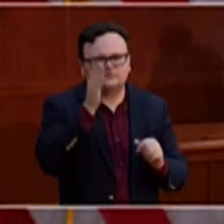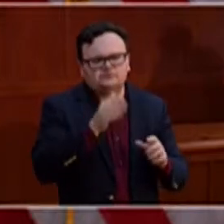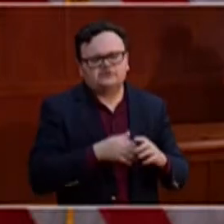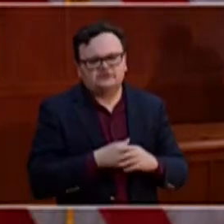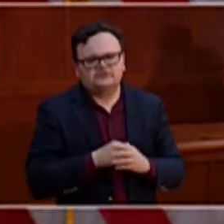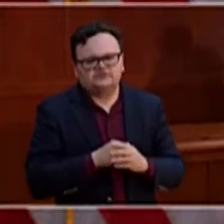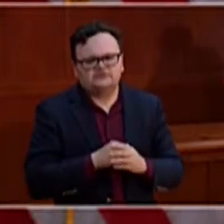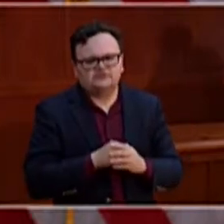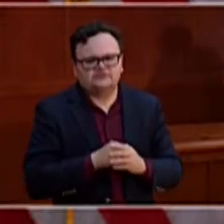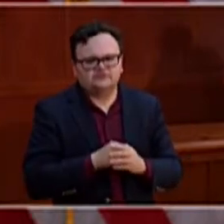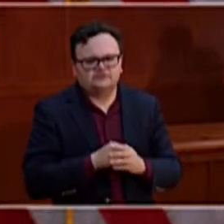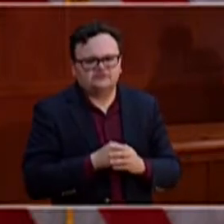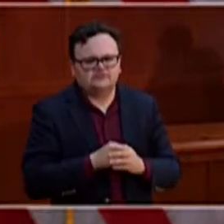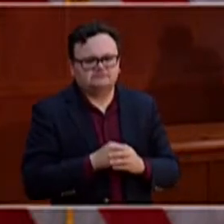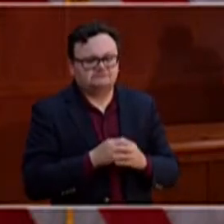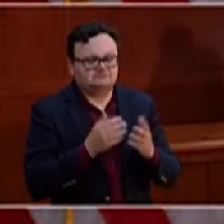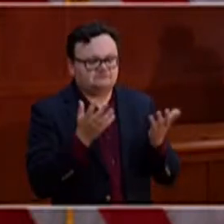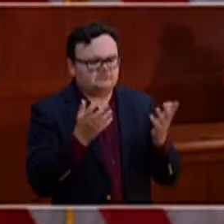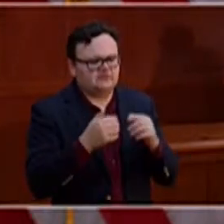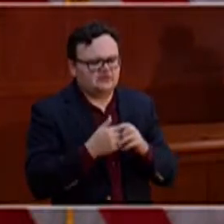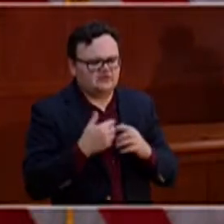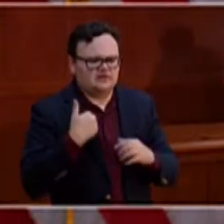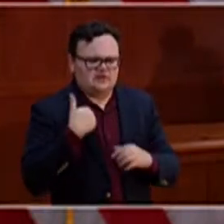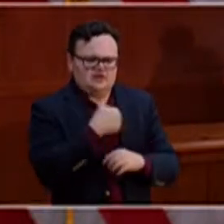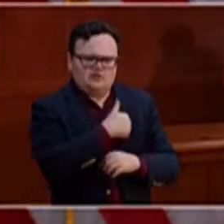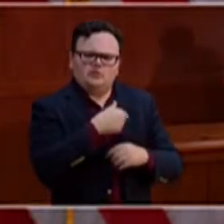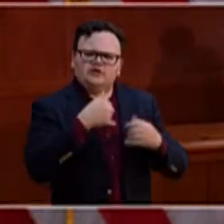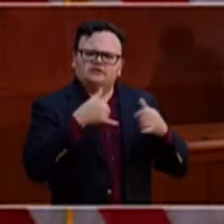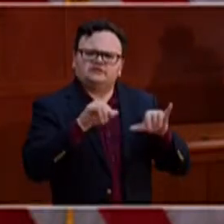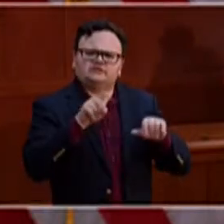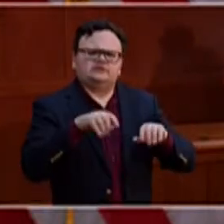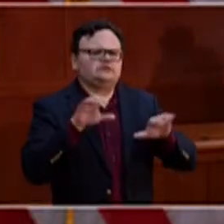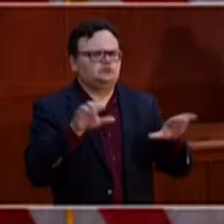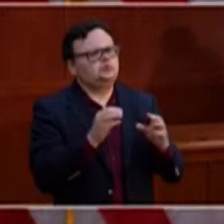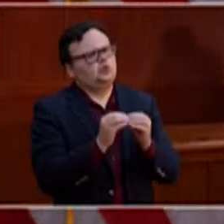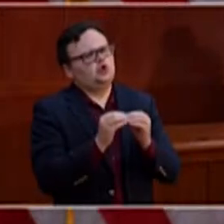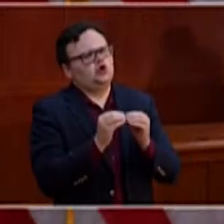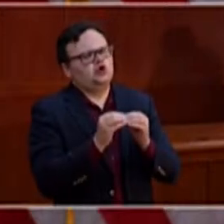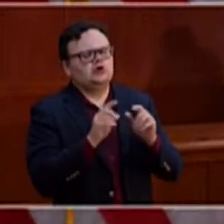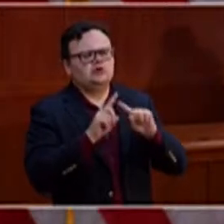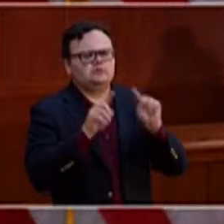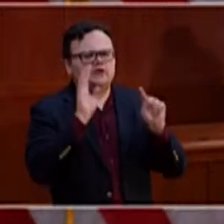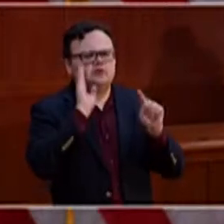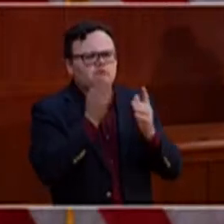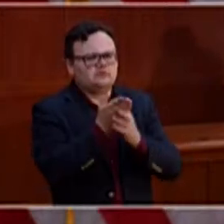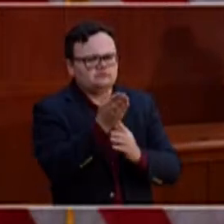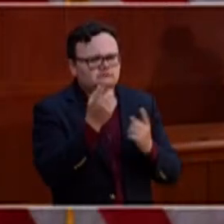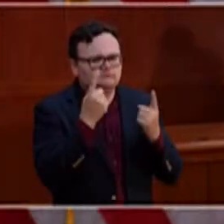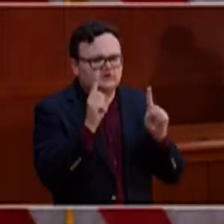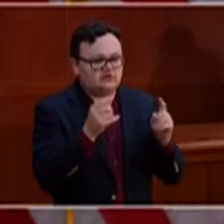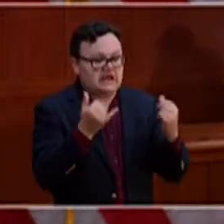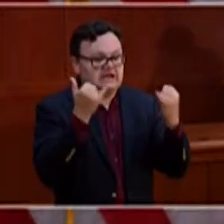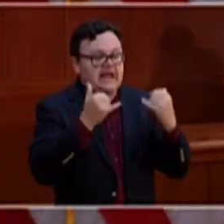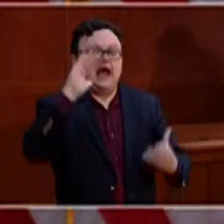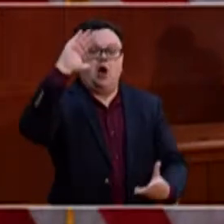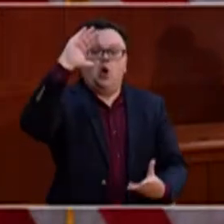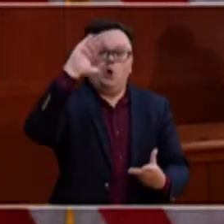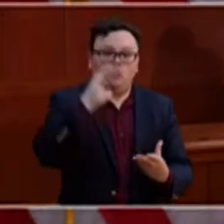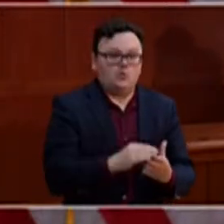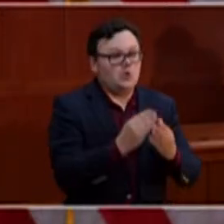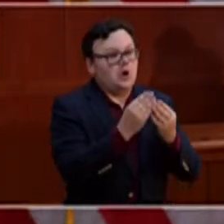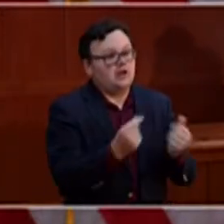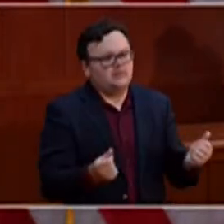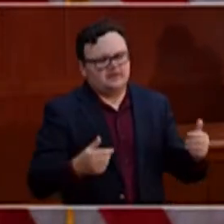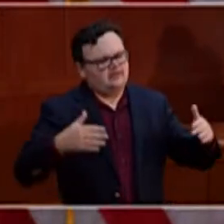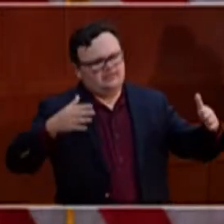We're going to continue to have things that we're going to need to do as a state. So we're going to get through it. We're not there yet, but I think